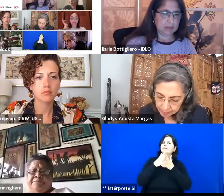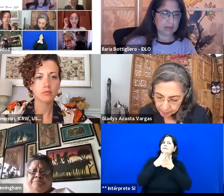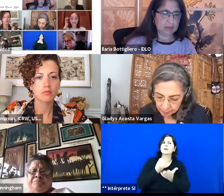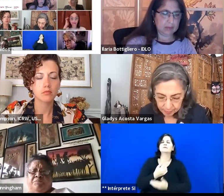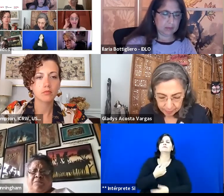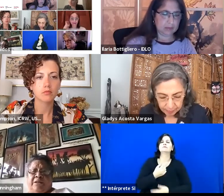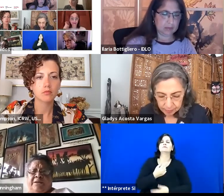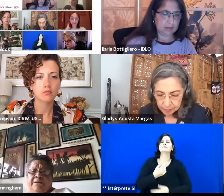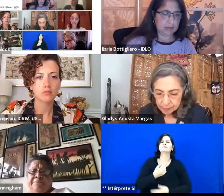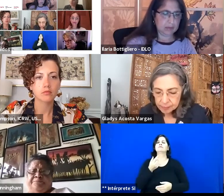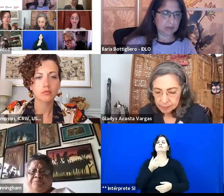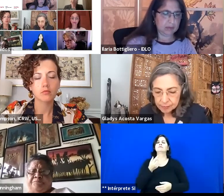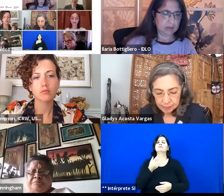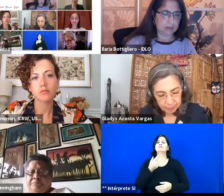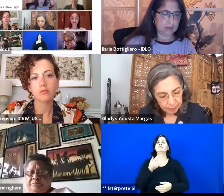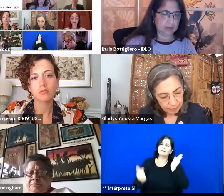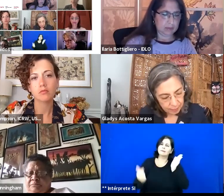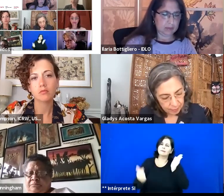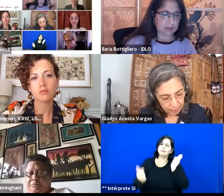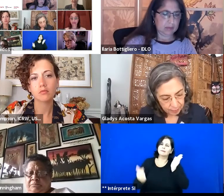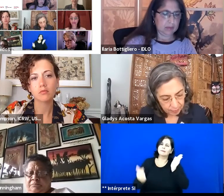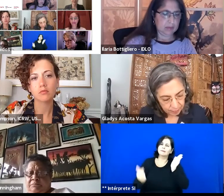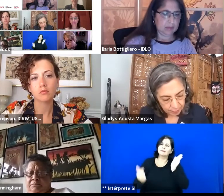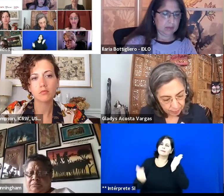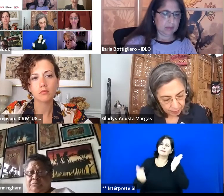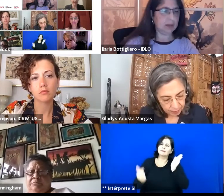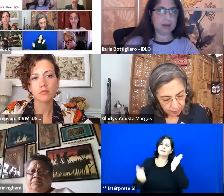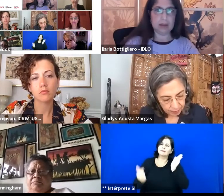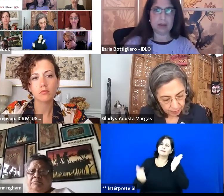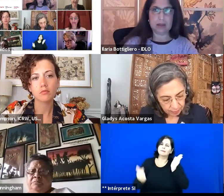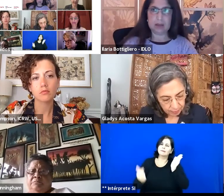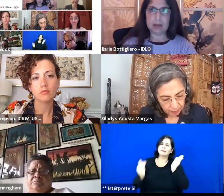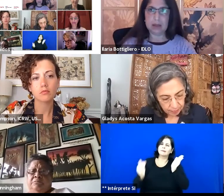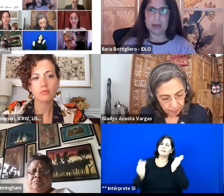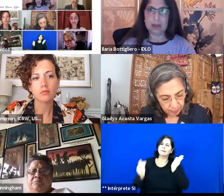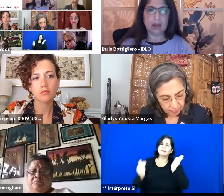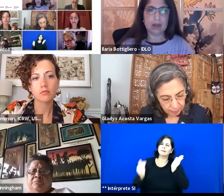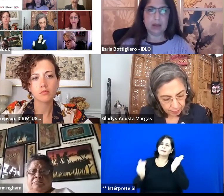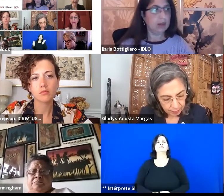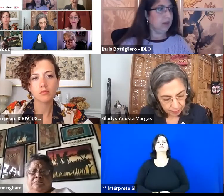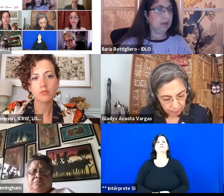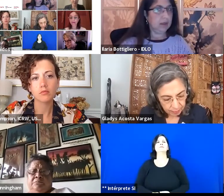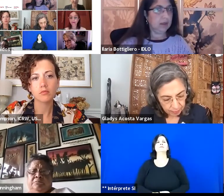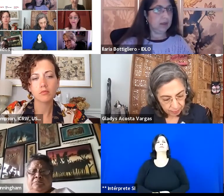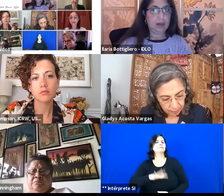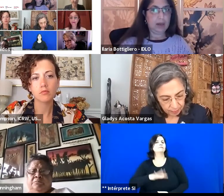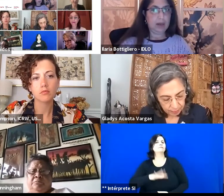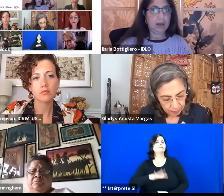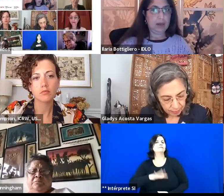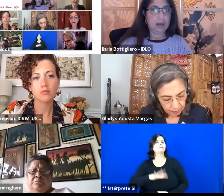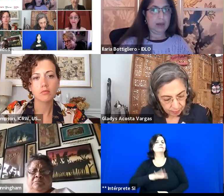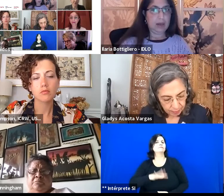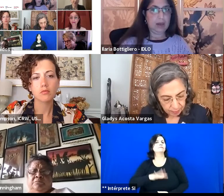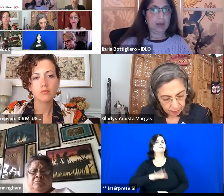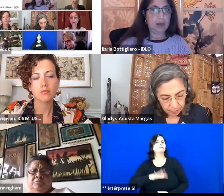backwards. So my next question is to Helena. again, and the question is, what